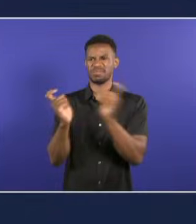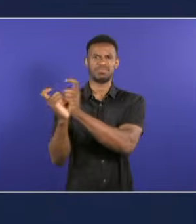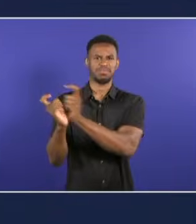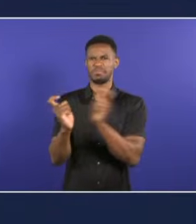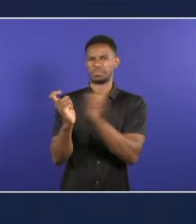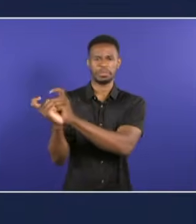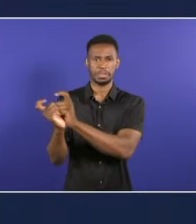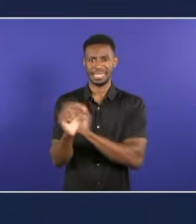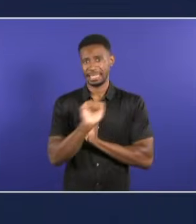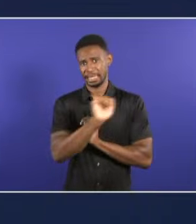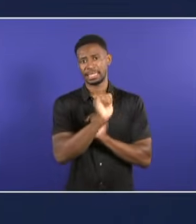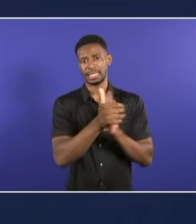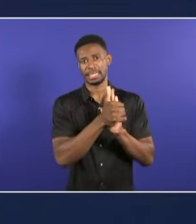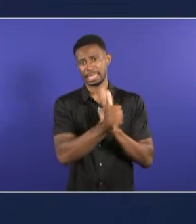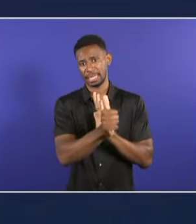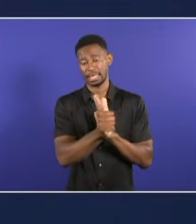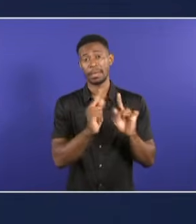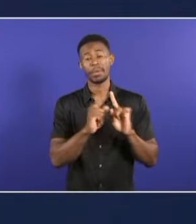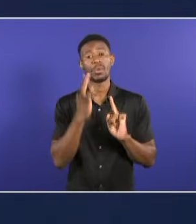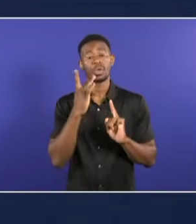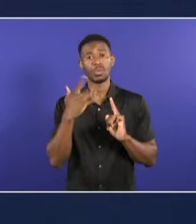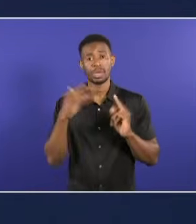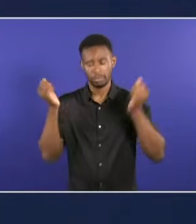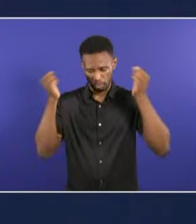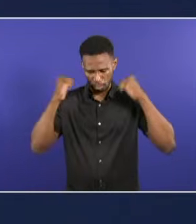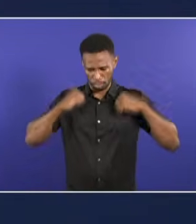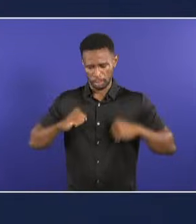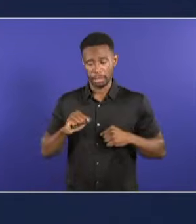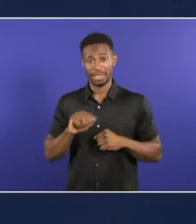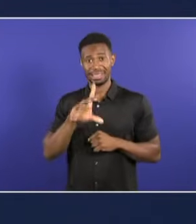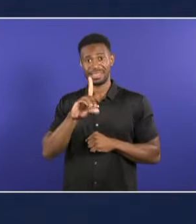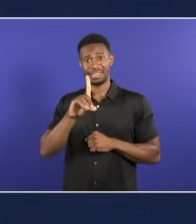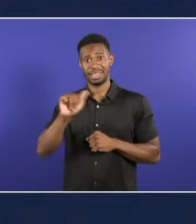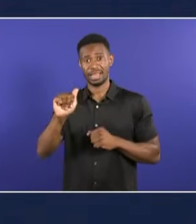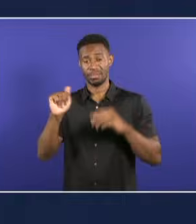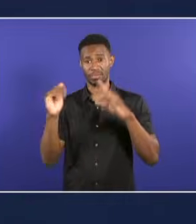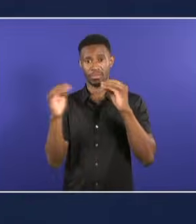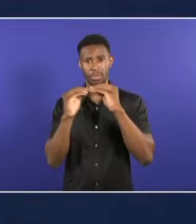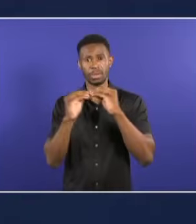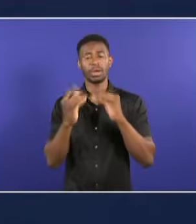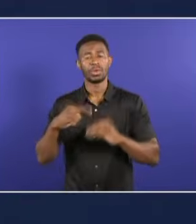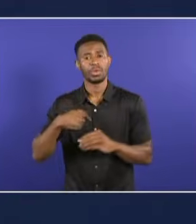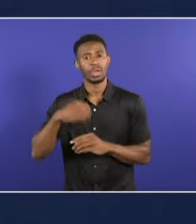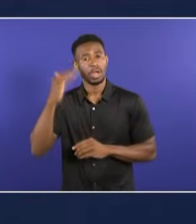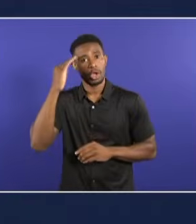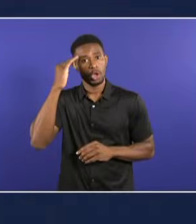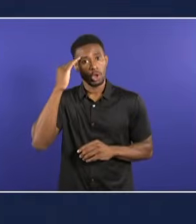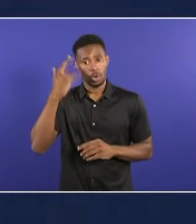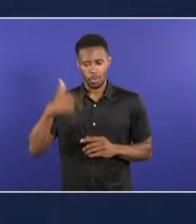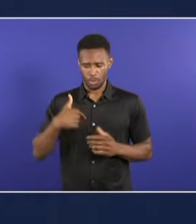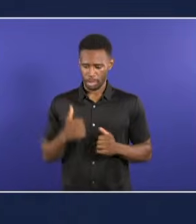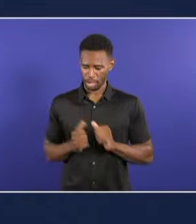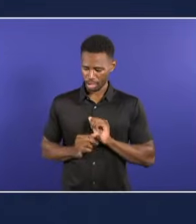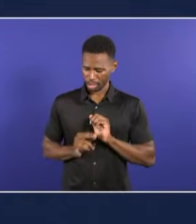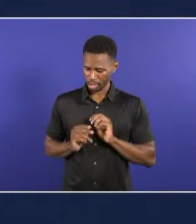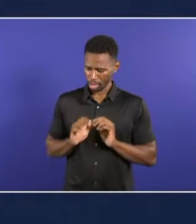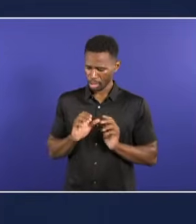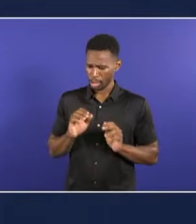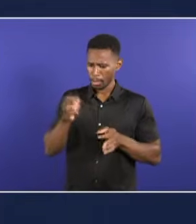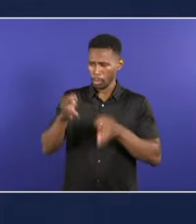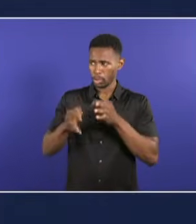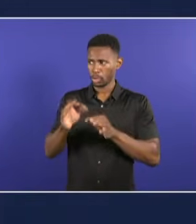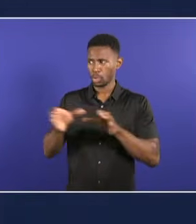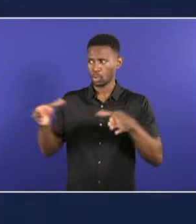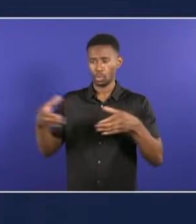DA blue, we can know that we represent the only party in South Africa that